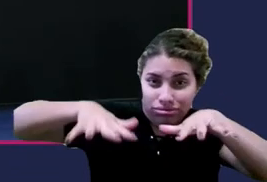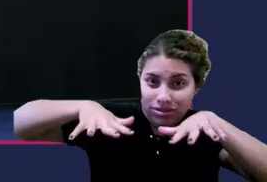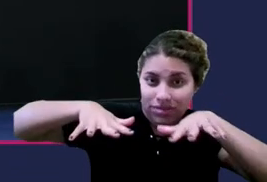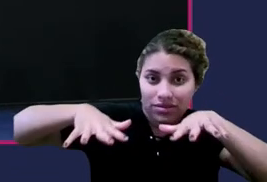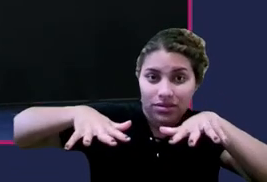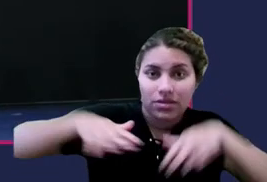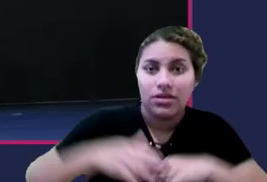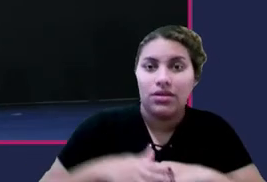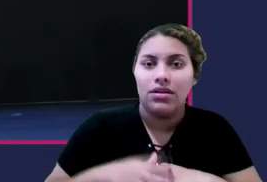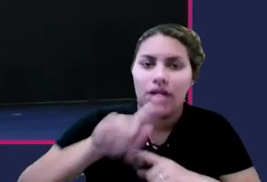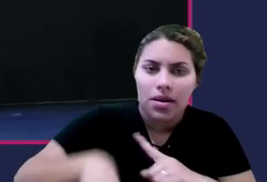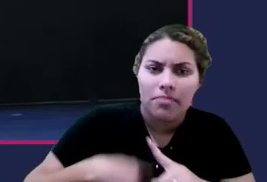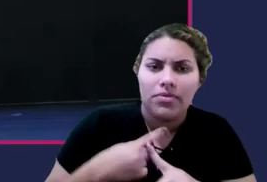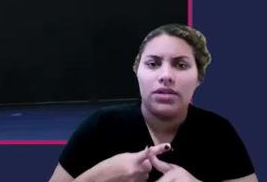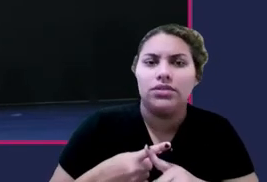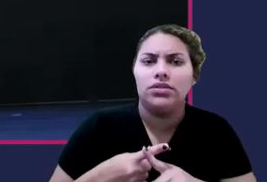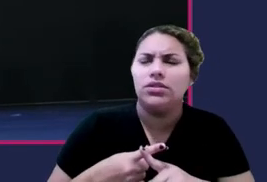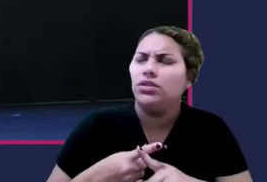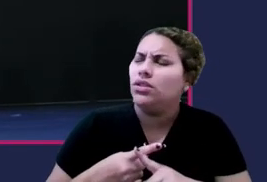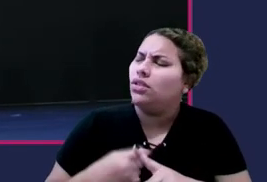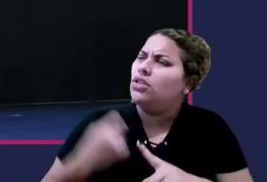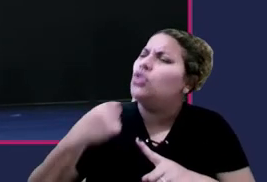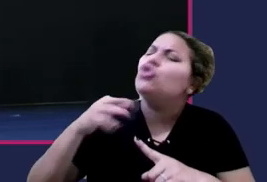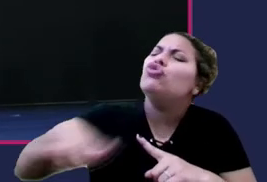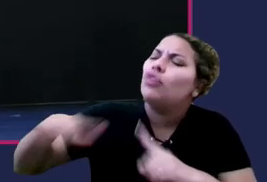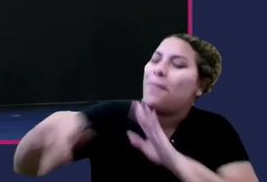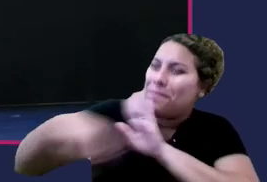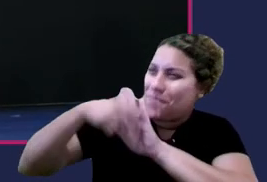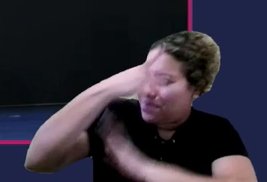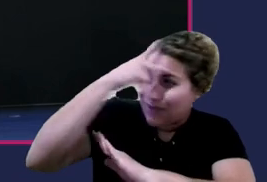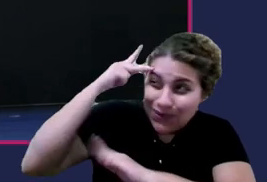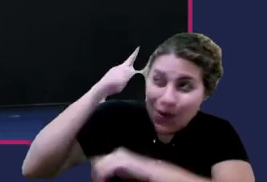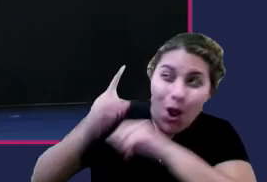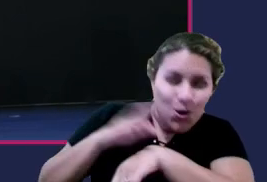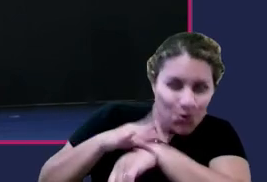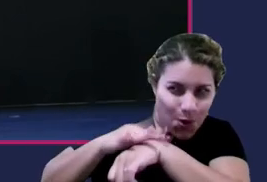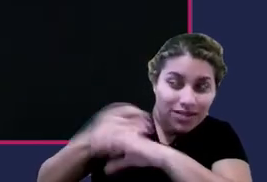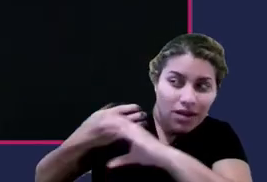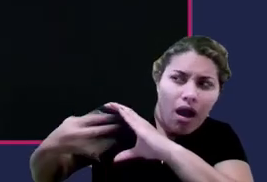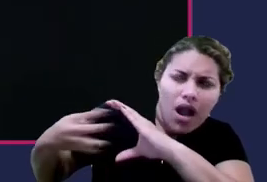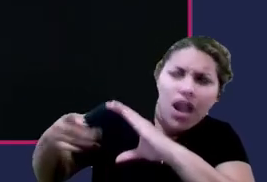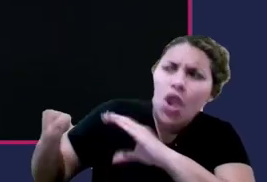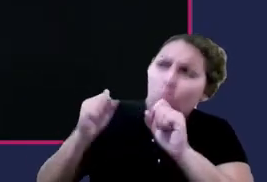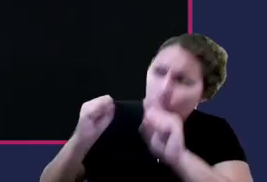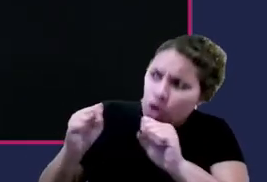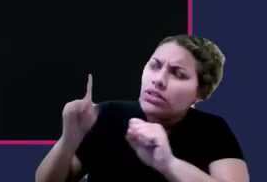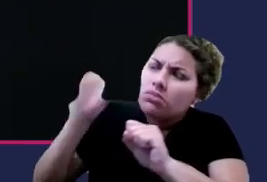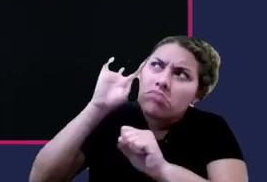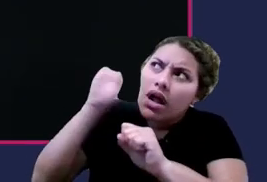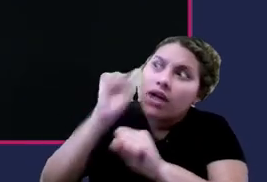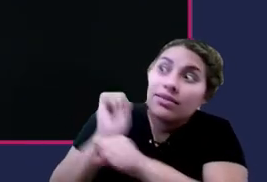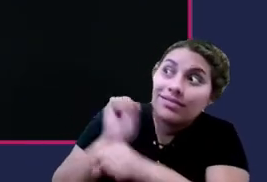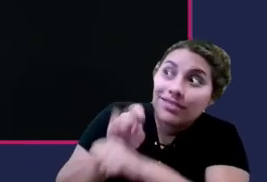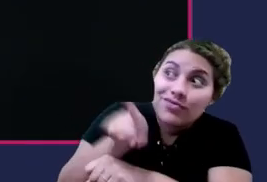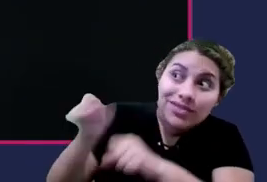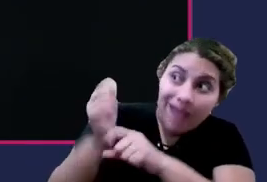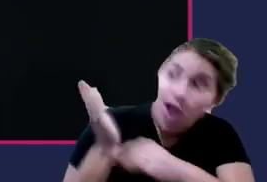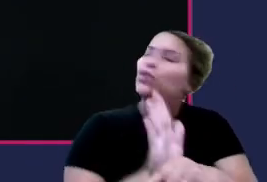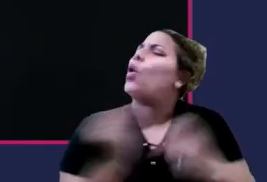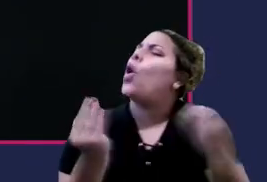front? And what can rare patients expect from this front? Thank you,